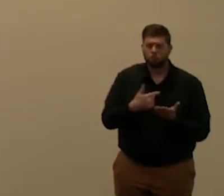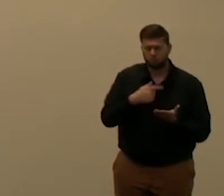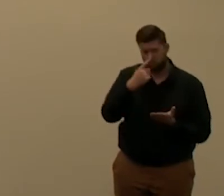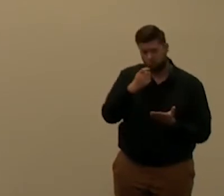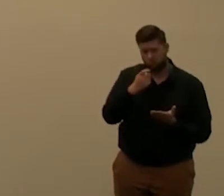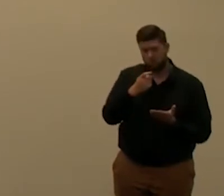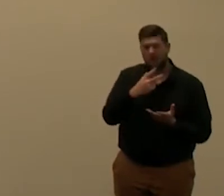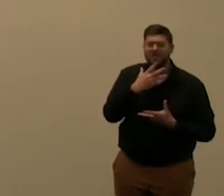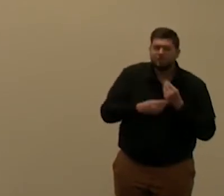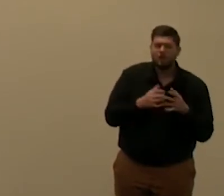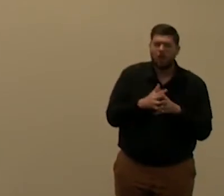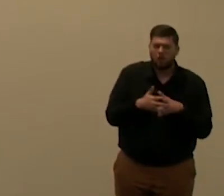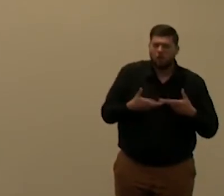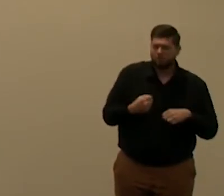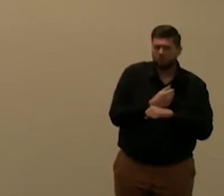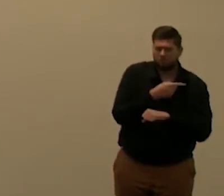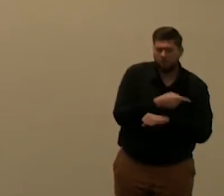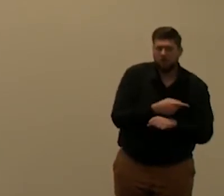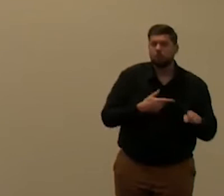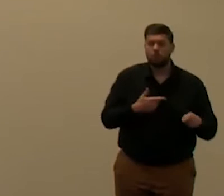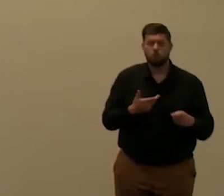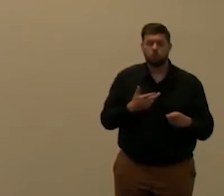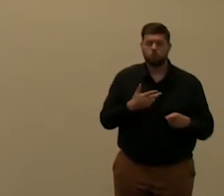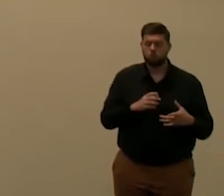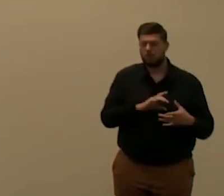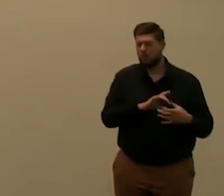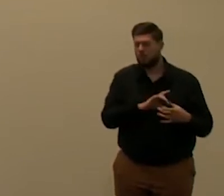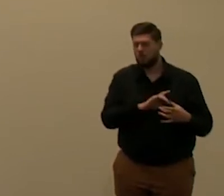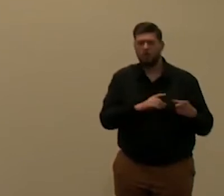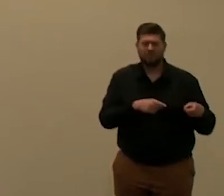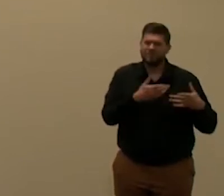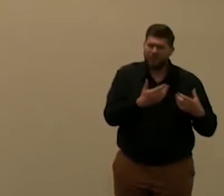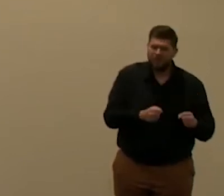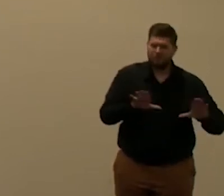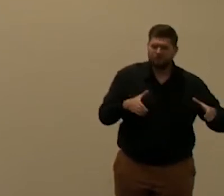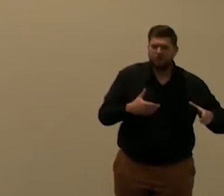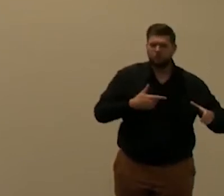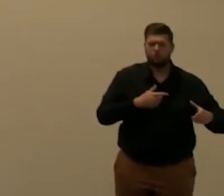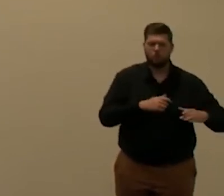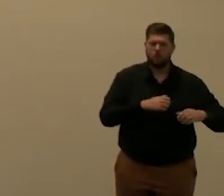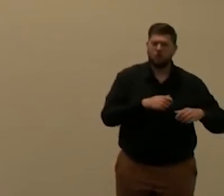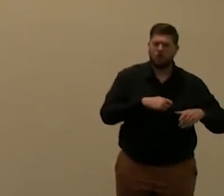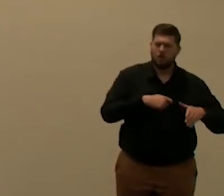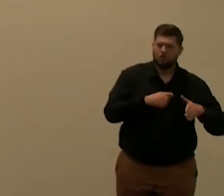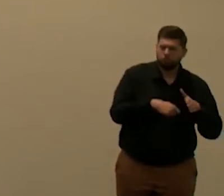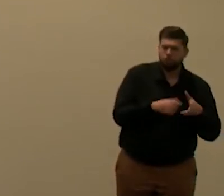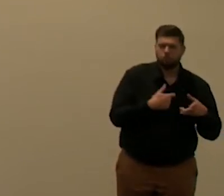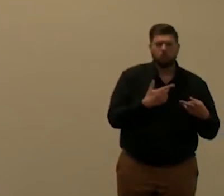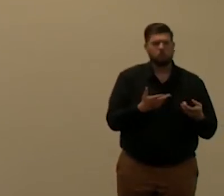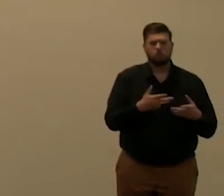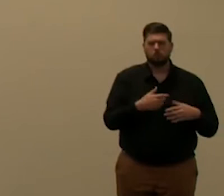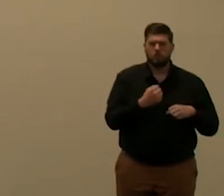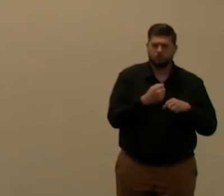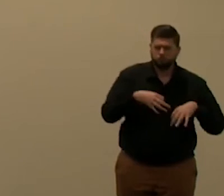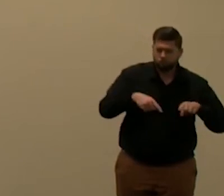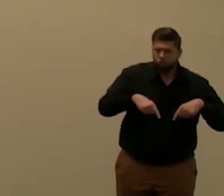done that. But that's with producers and video people and audio people and a bunch of things, and there's a lot of steps